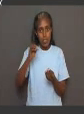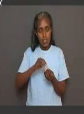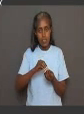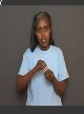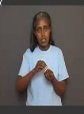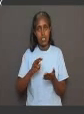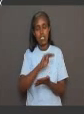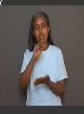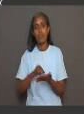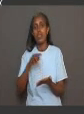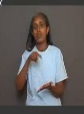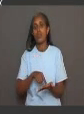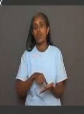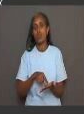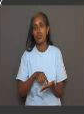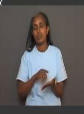the midpoint.